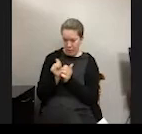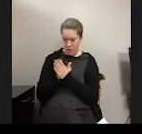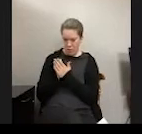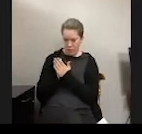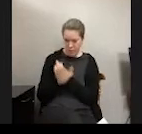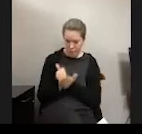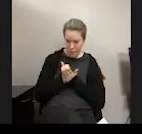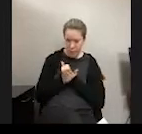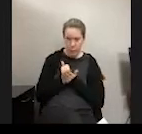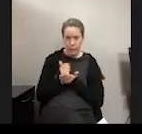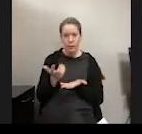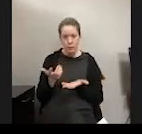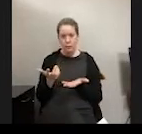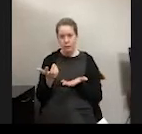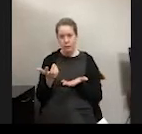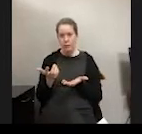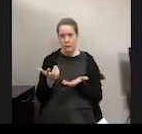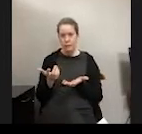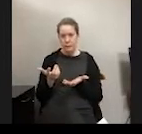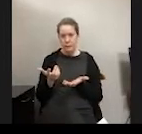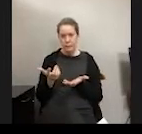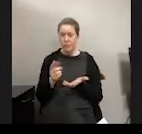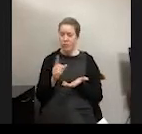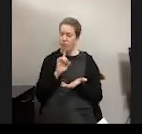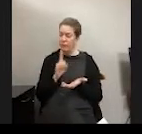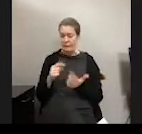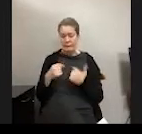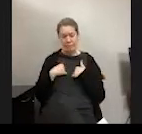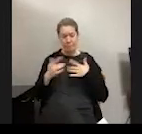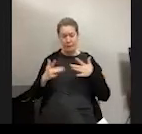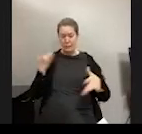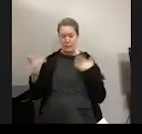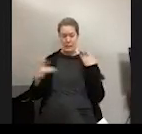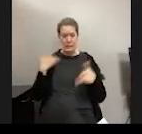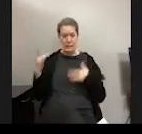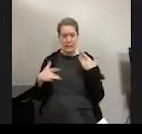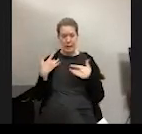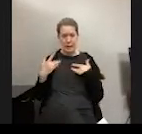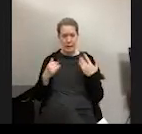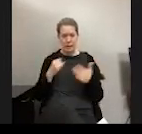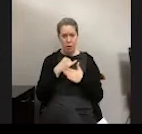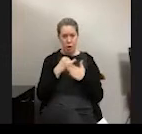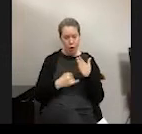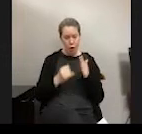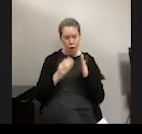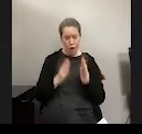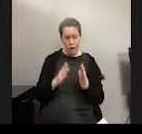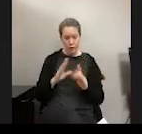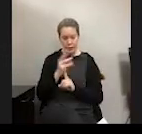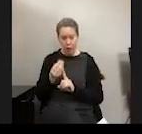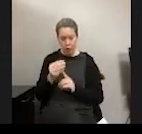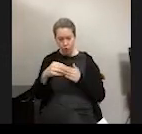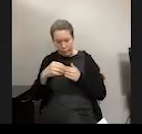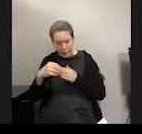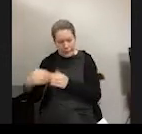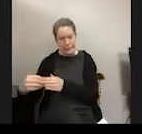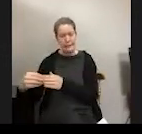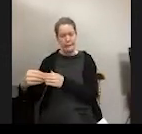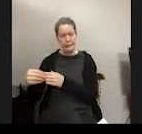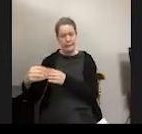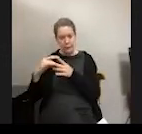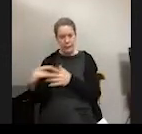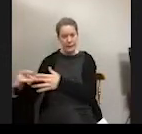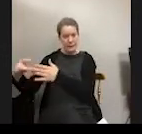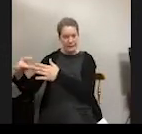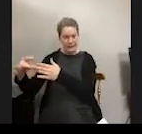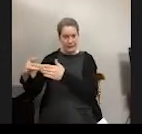efforts. But I'm really excited to have artists and culture lead recovery. And